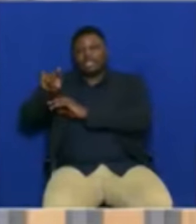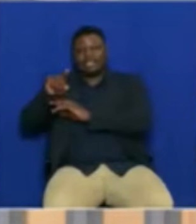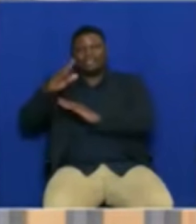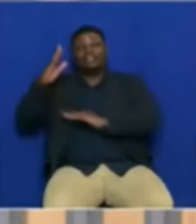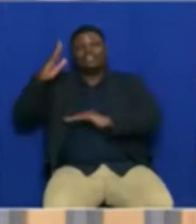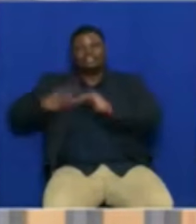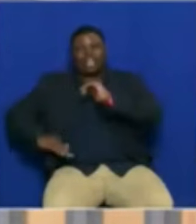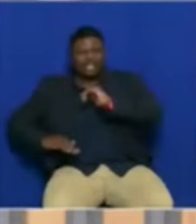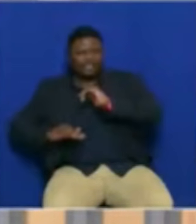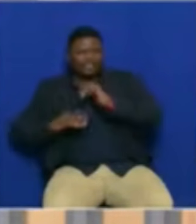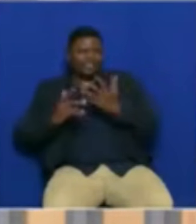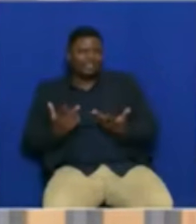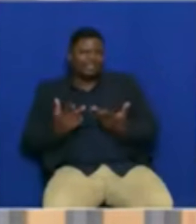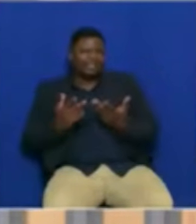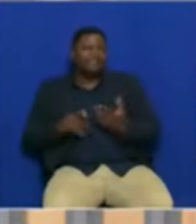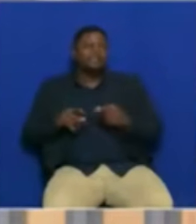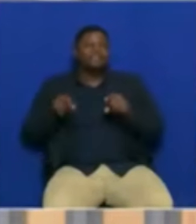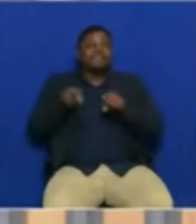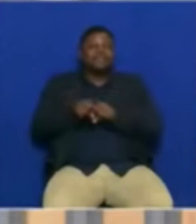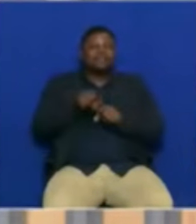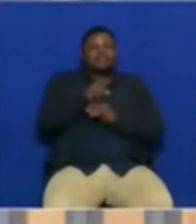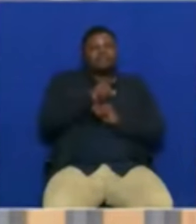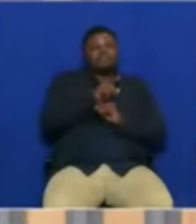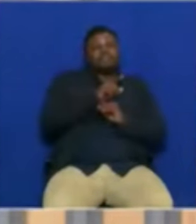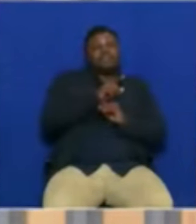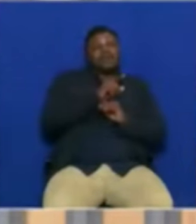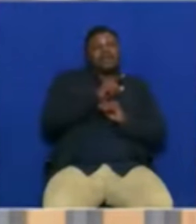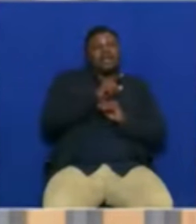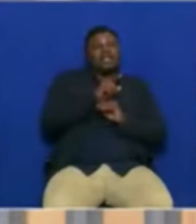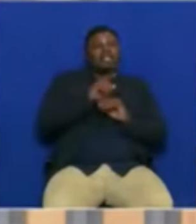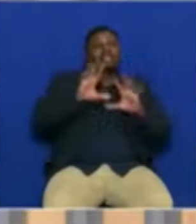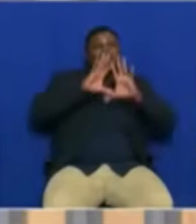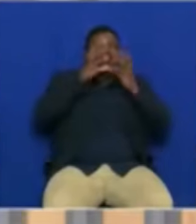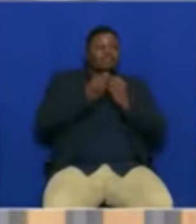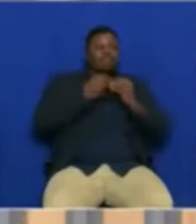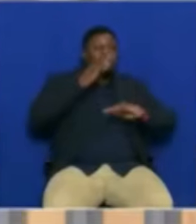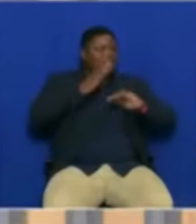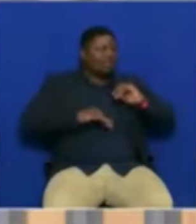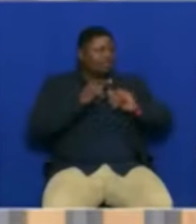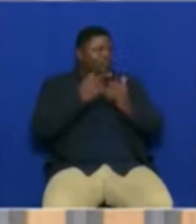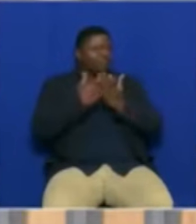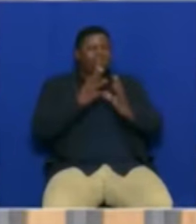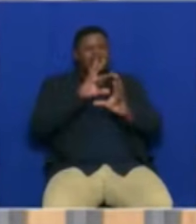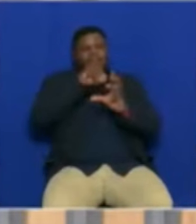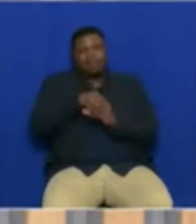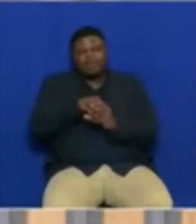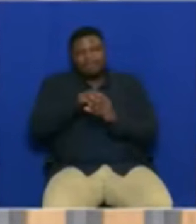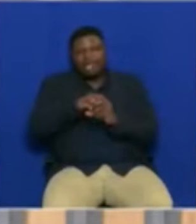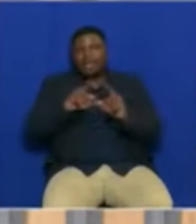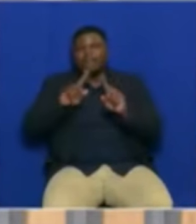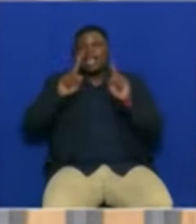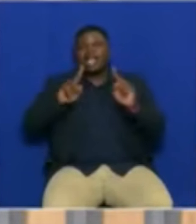set out in the charge. So isn't that how it happened and not the other way around?